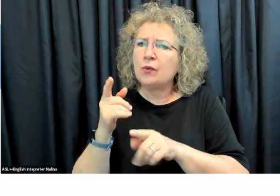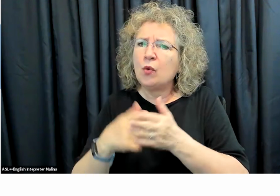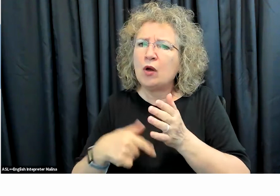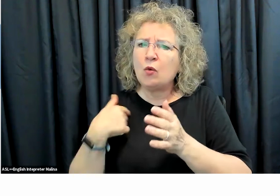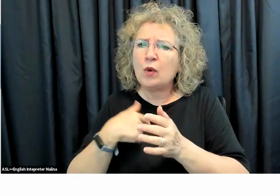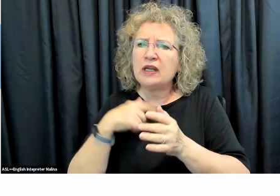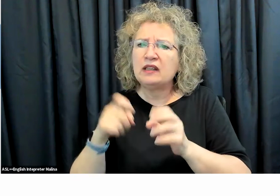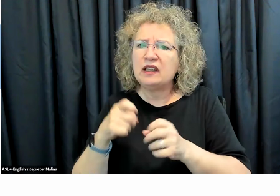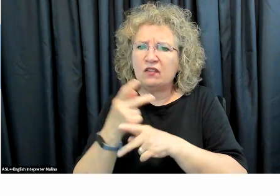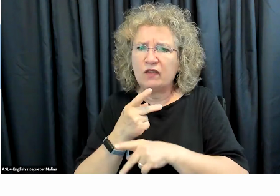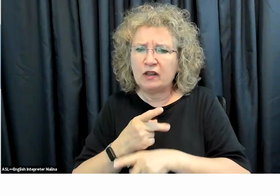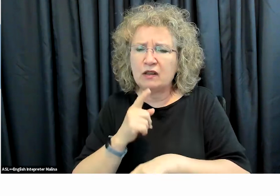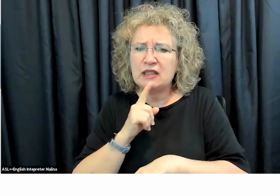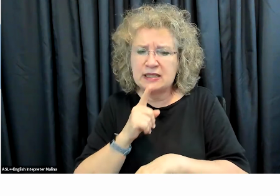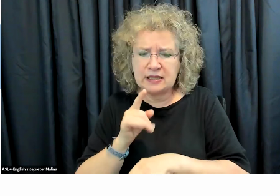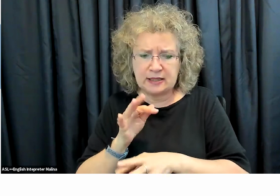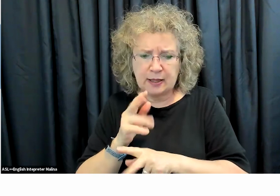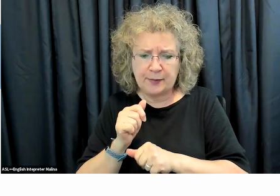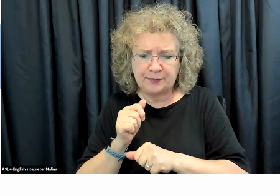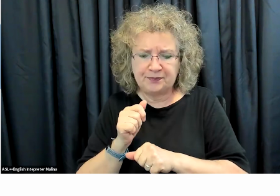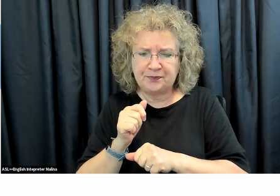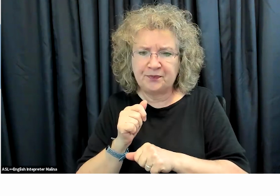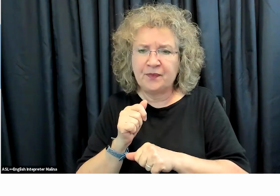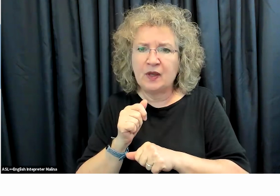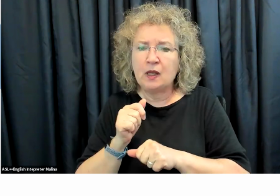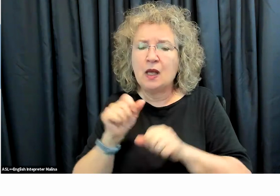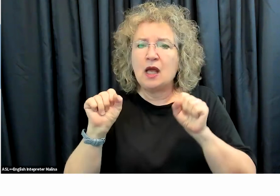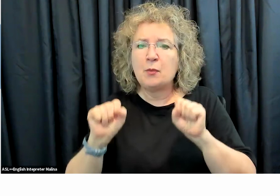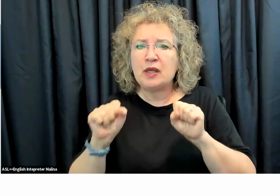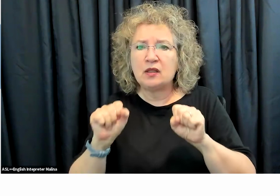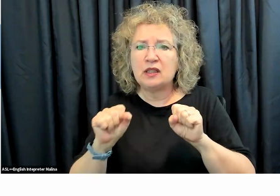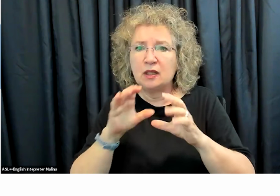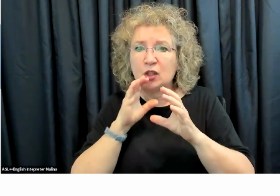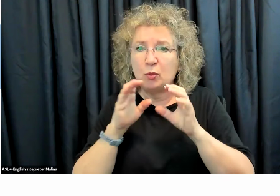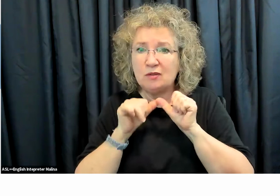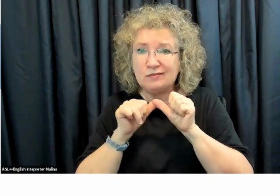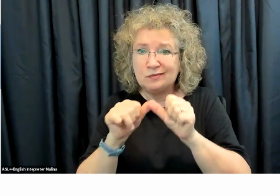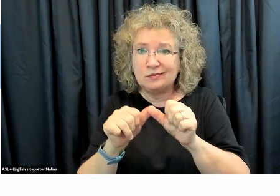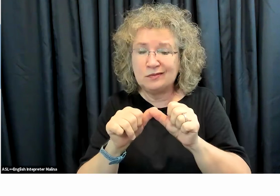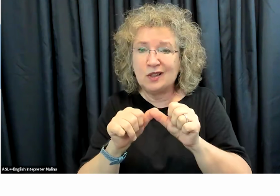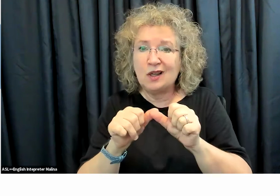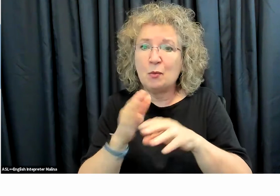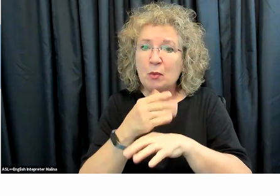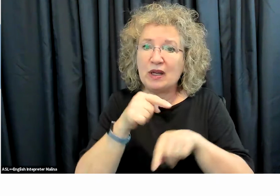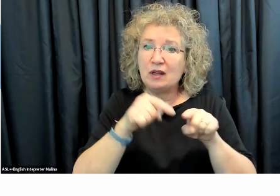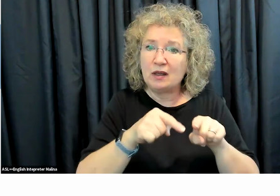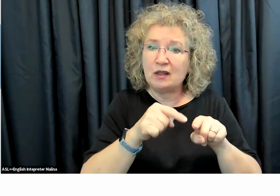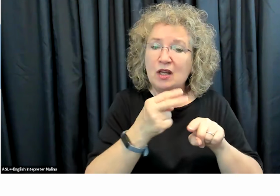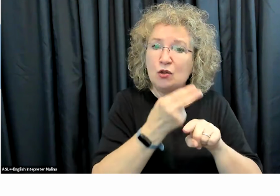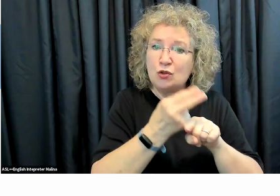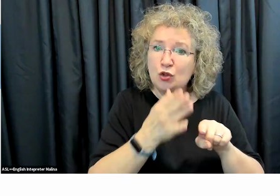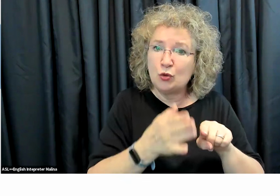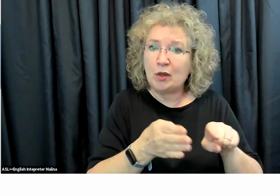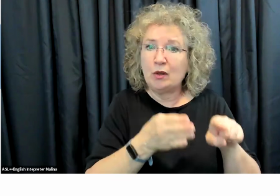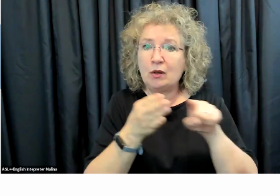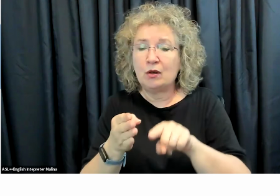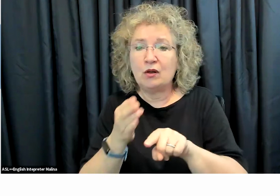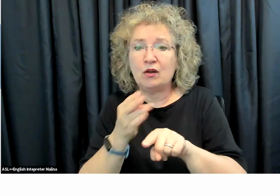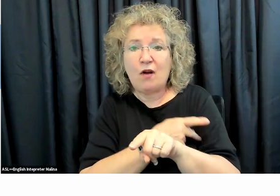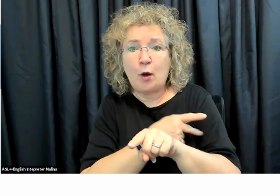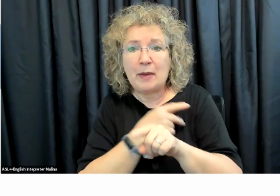of the ability to maintain communication between patients, insurance companies, and pharmacies when phone and